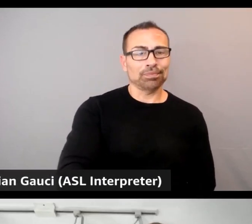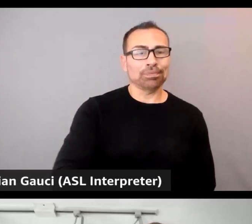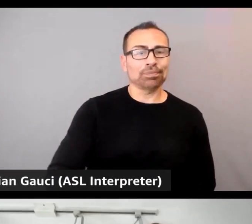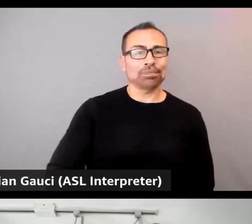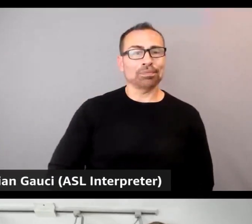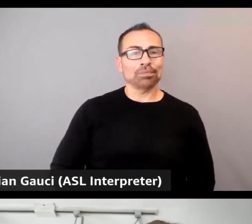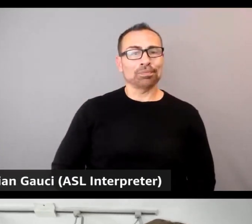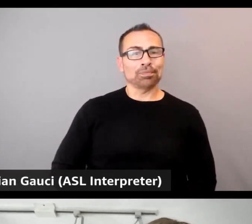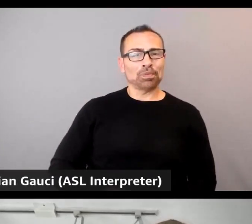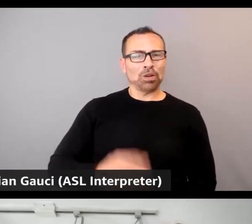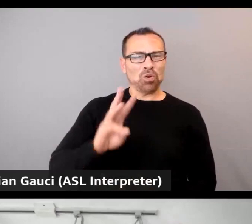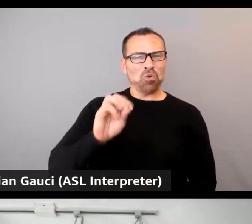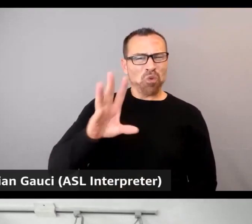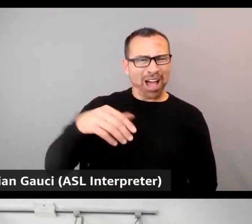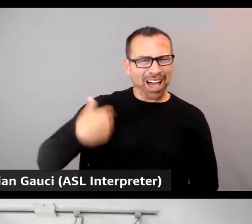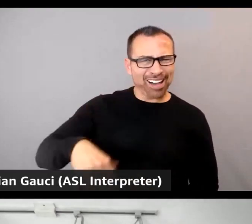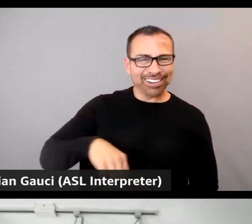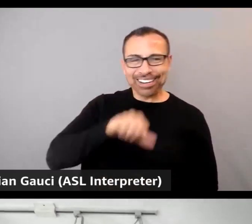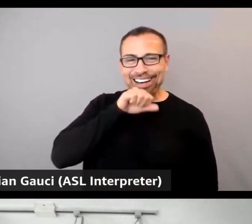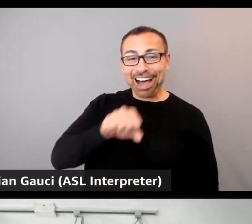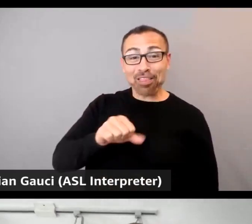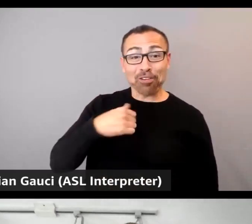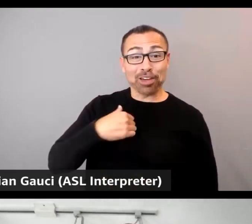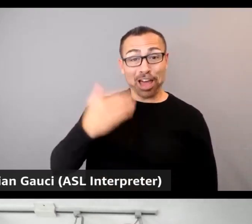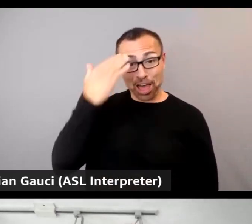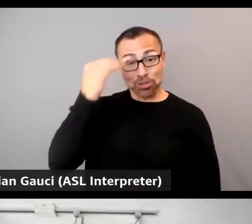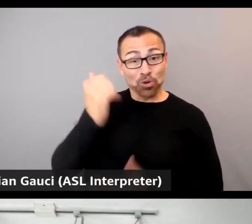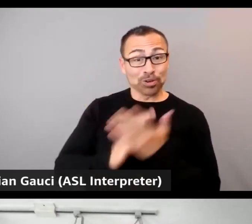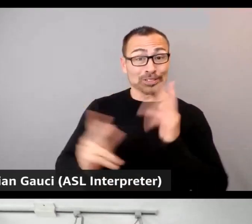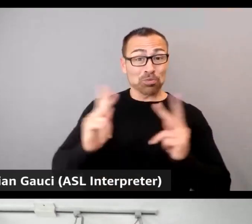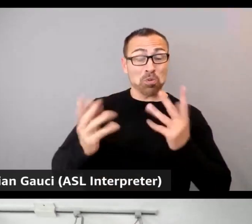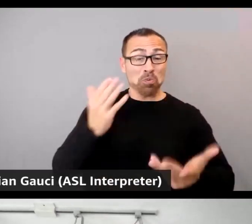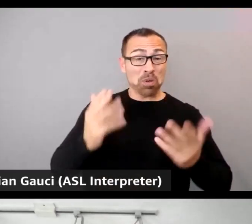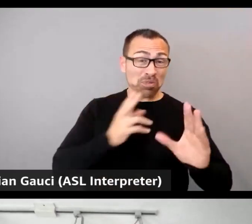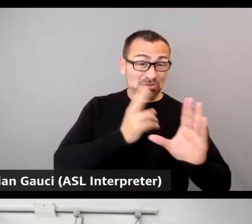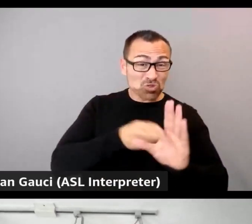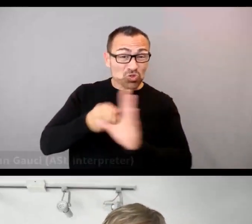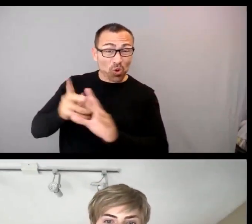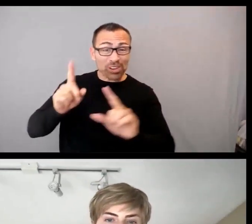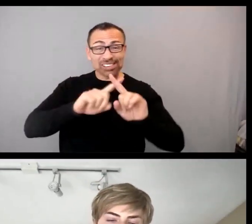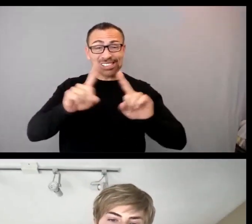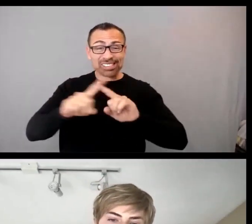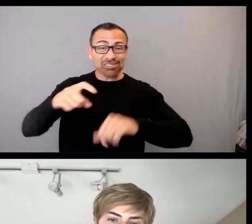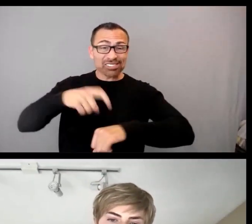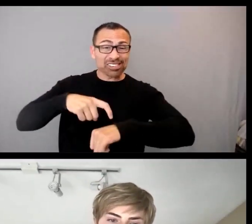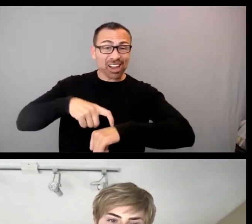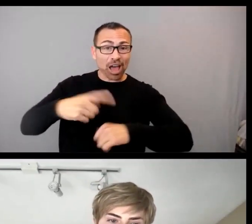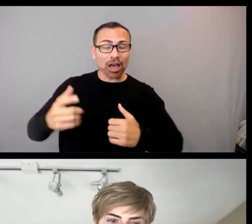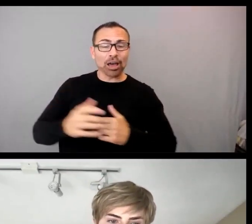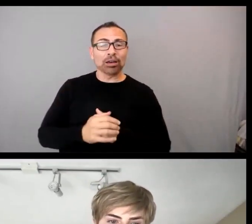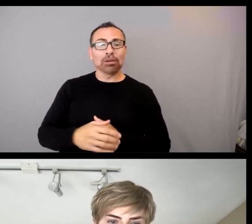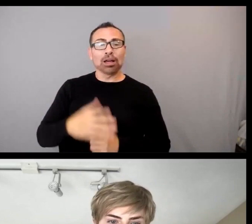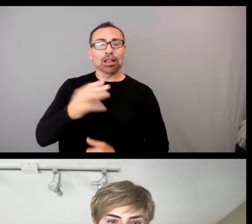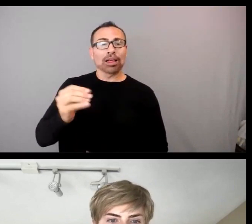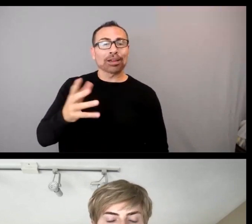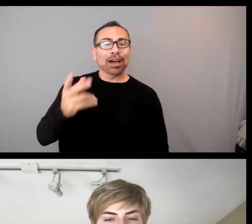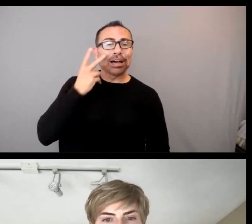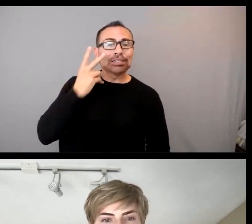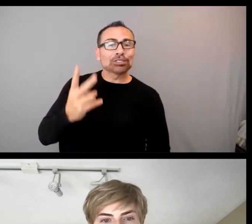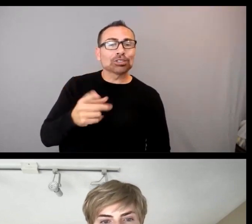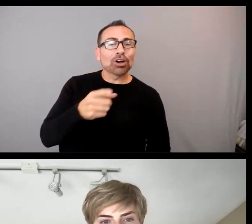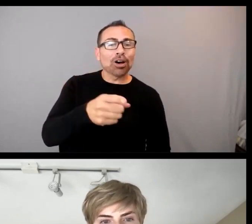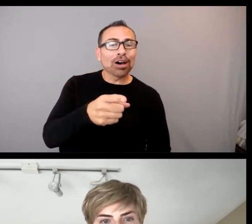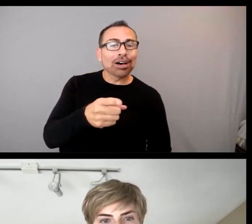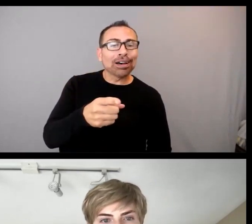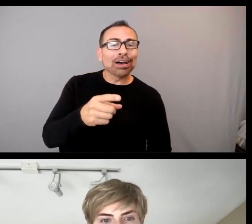love it. I know there's probably some people who've been joining at different times. Like Naduri in the chat would just wanted to say,